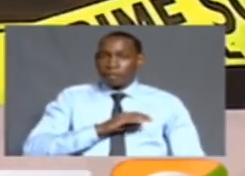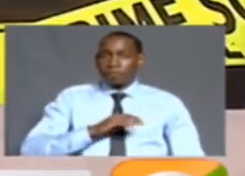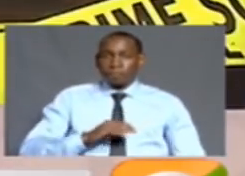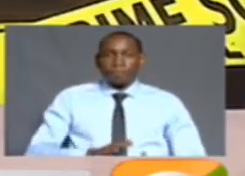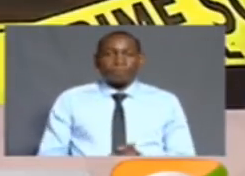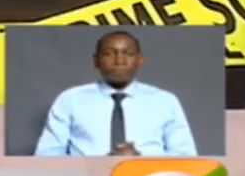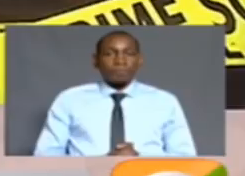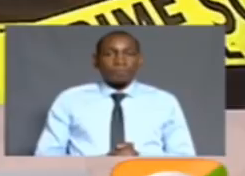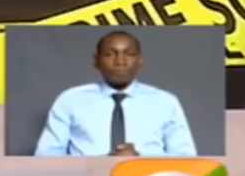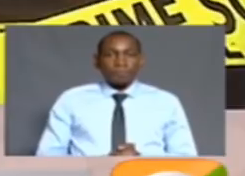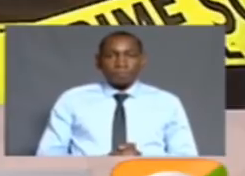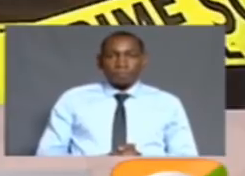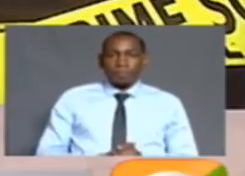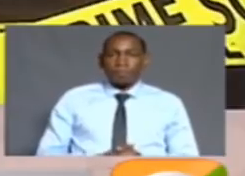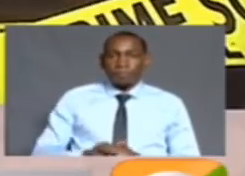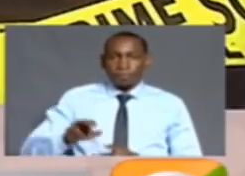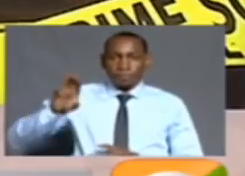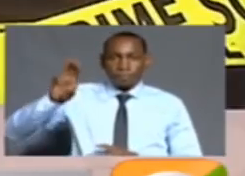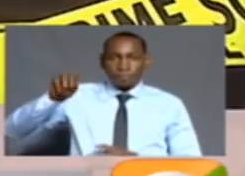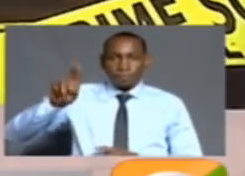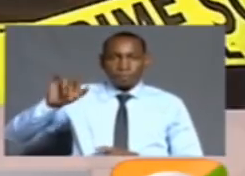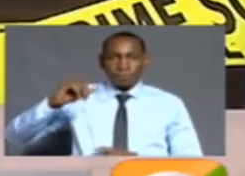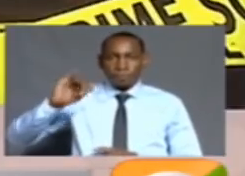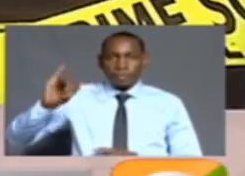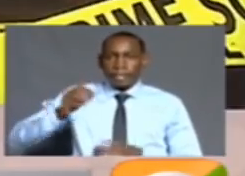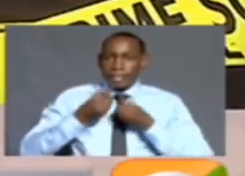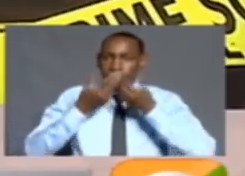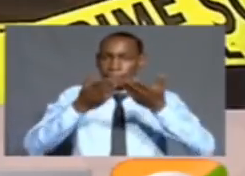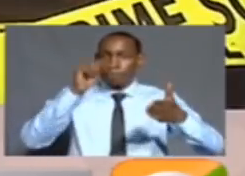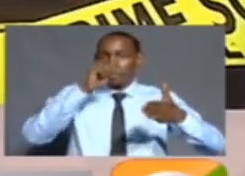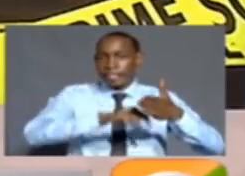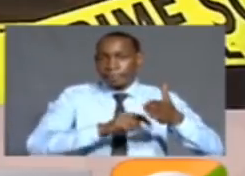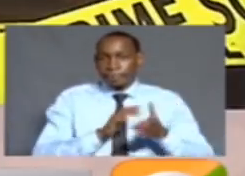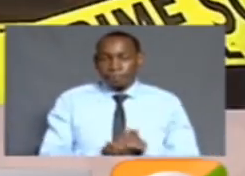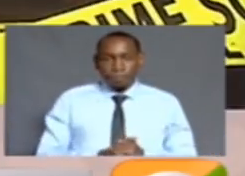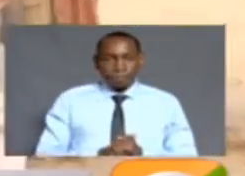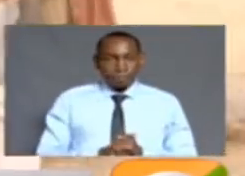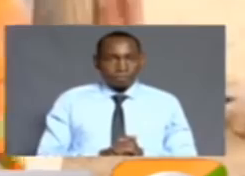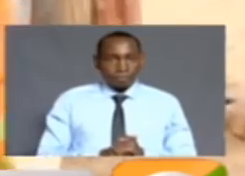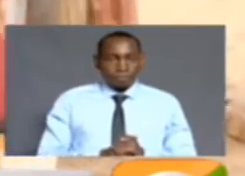fear. Raquel Mwigai has the details.